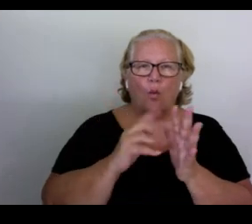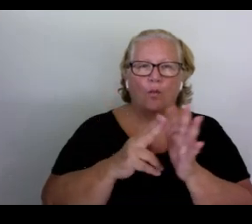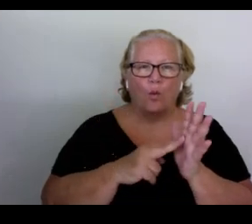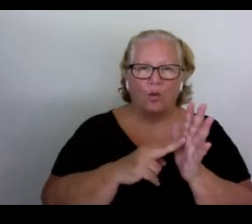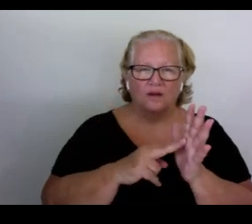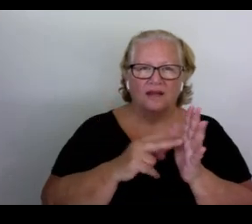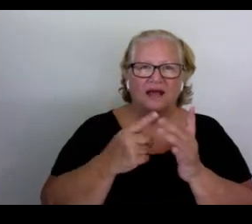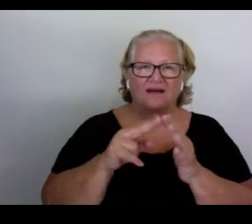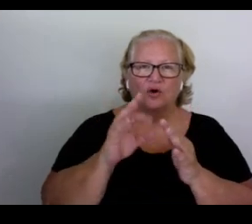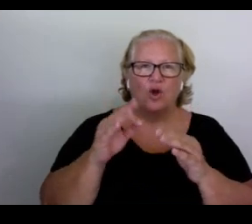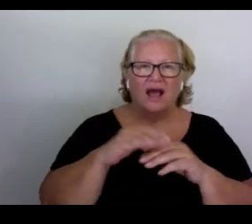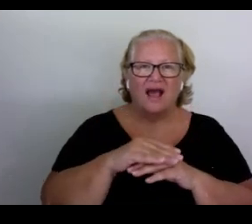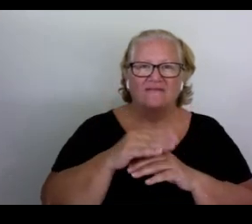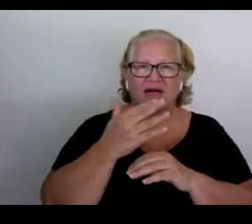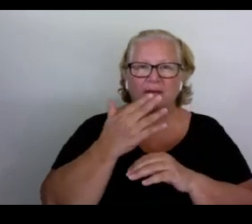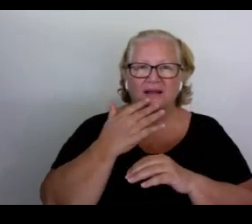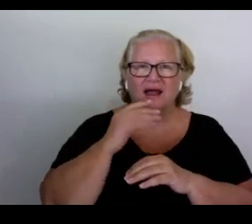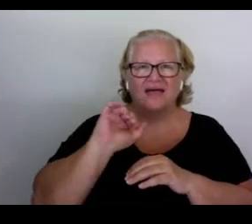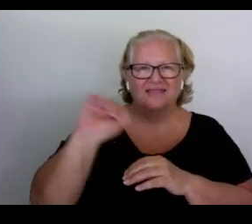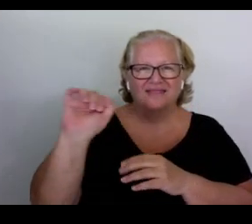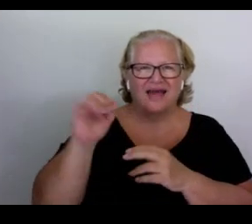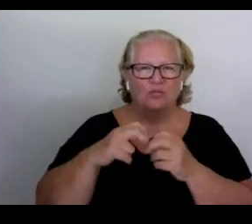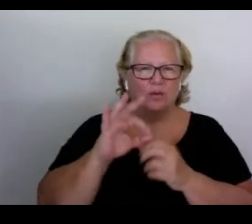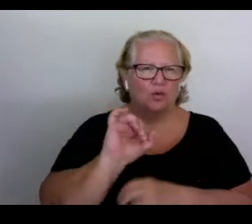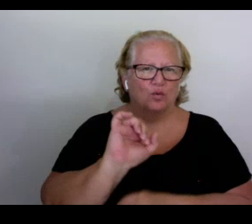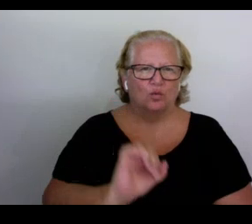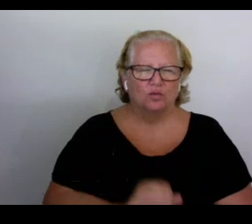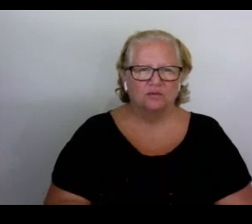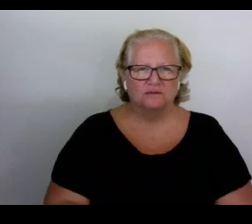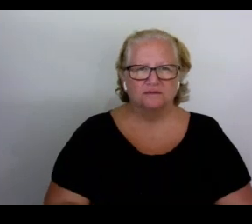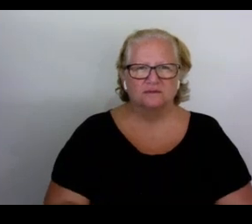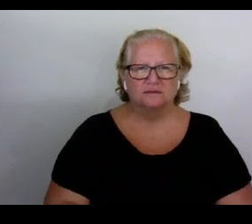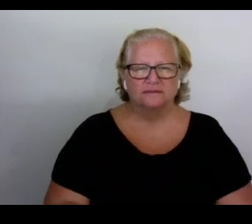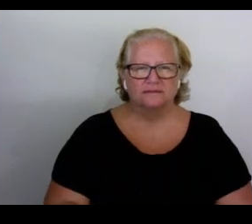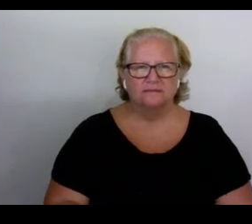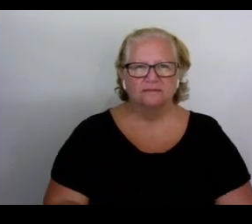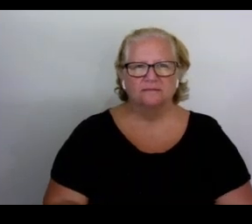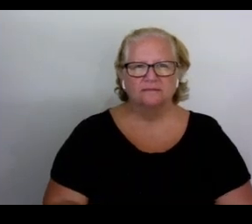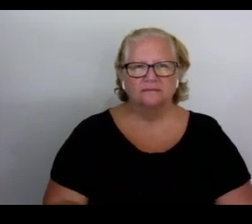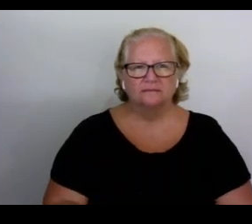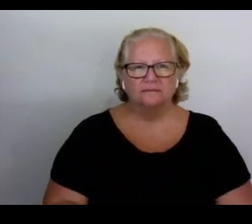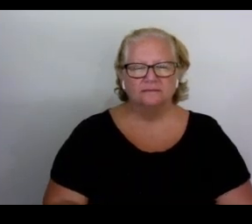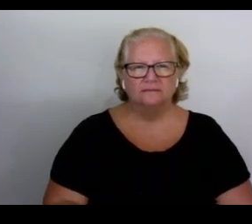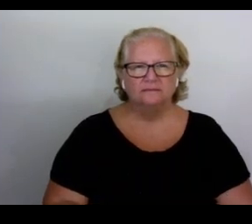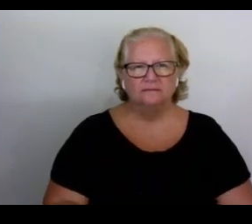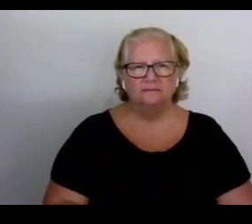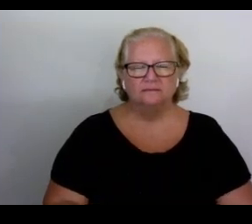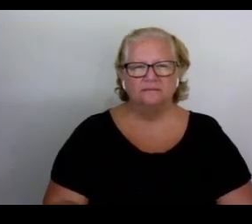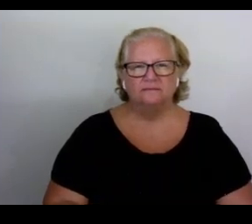you, their problem, not yours. Okay. That's potentially the only other option.